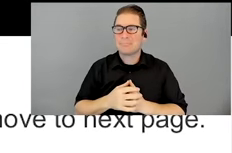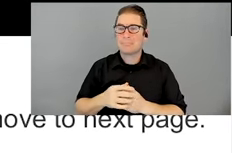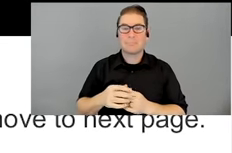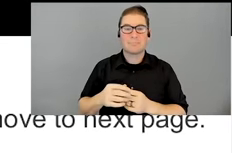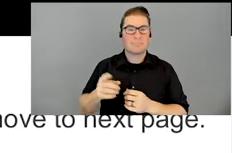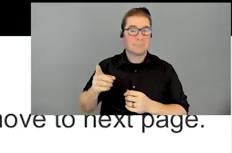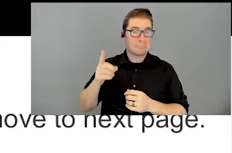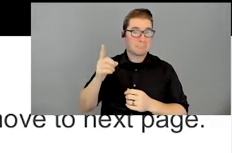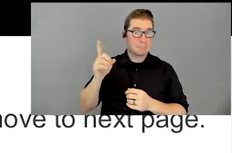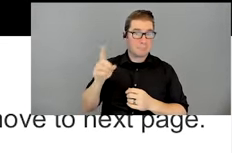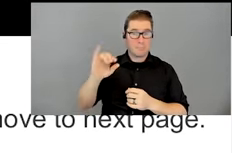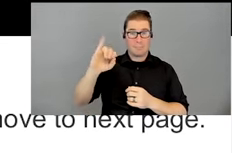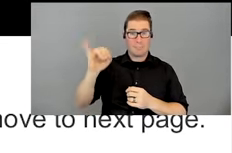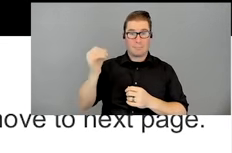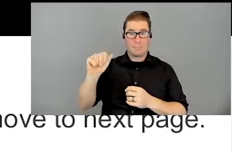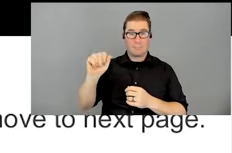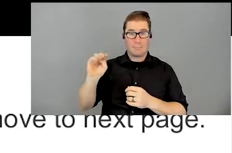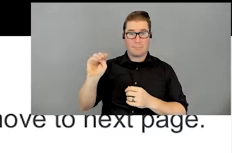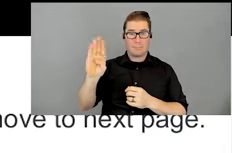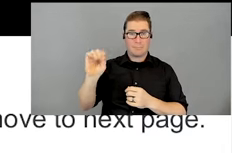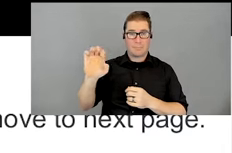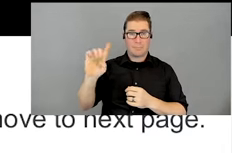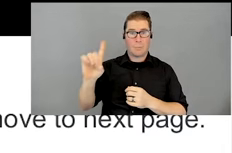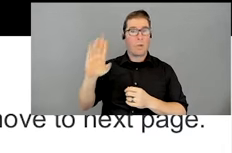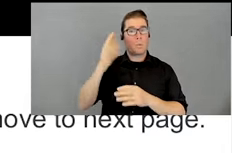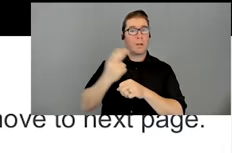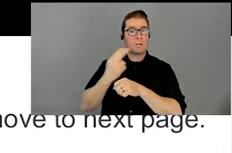Jamboard periodically throughout.